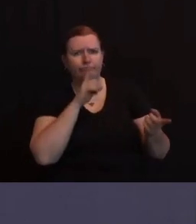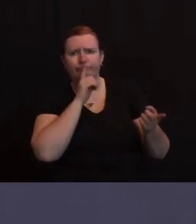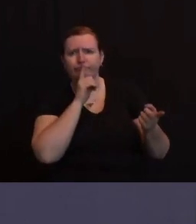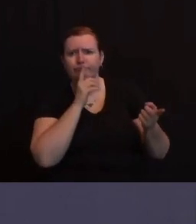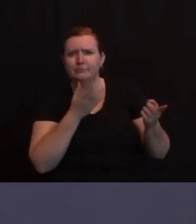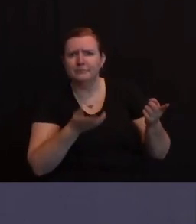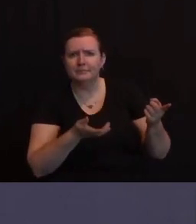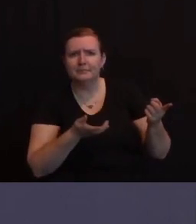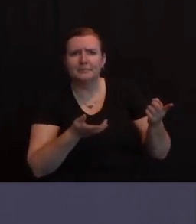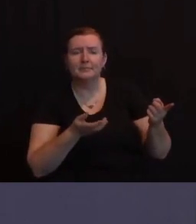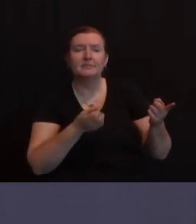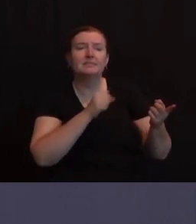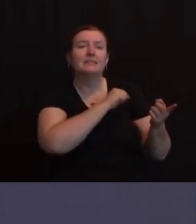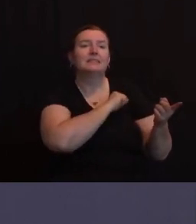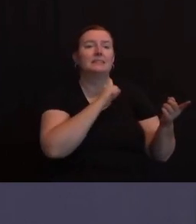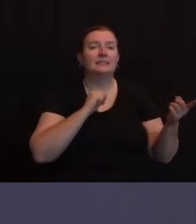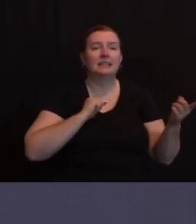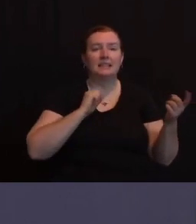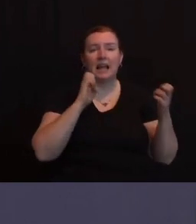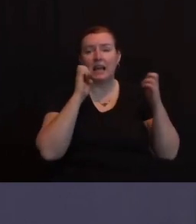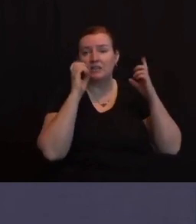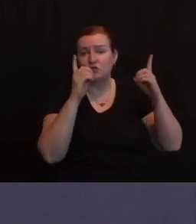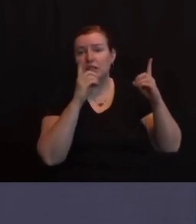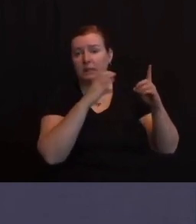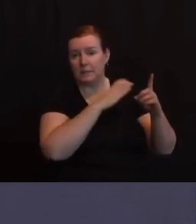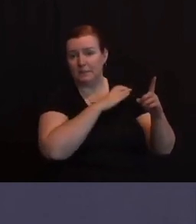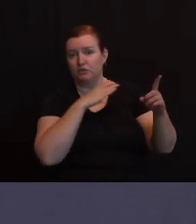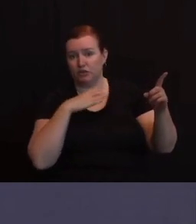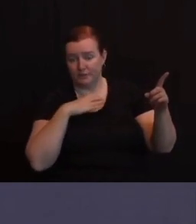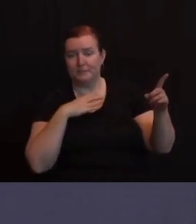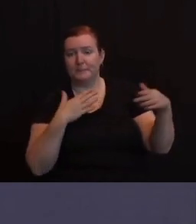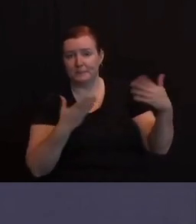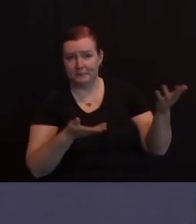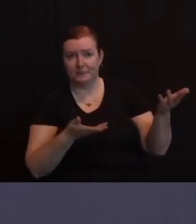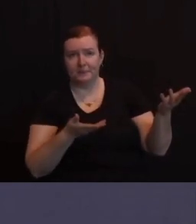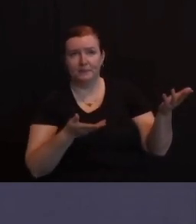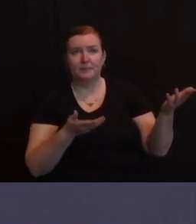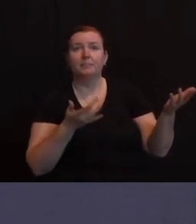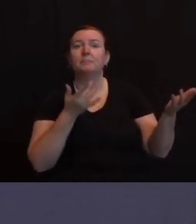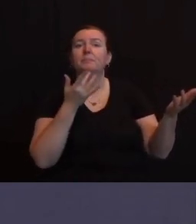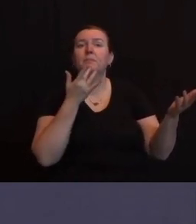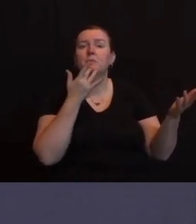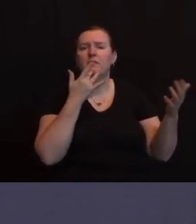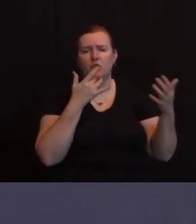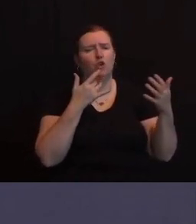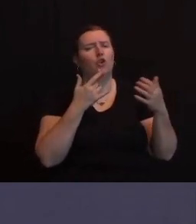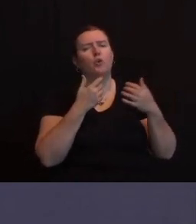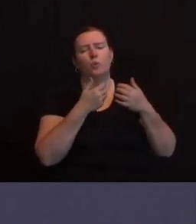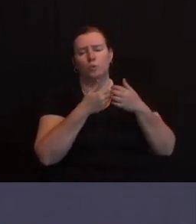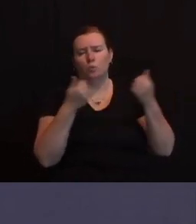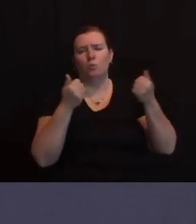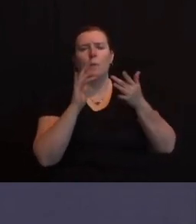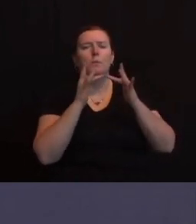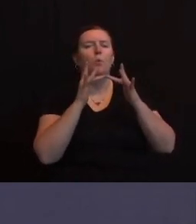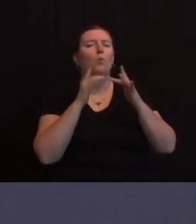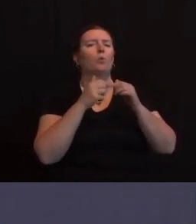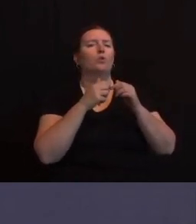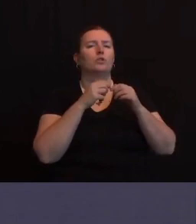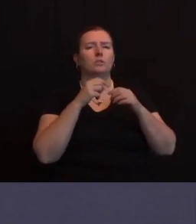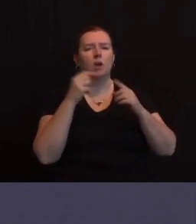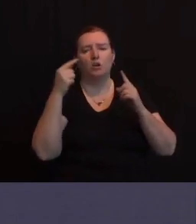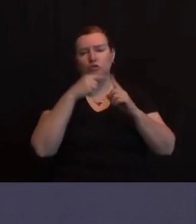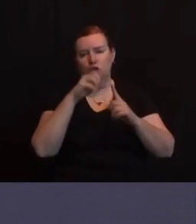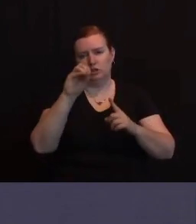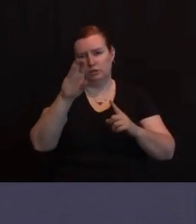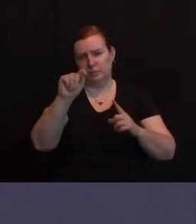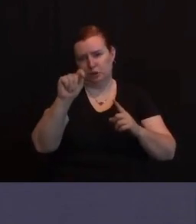plan is only to have remote virtual instruction until October 31st, with concerns only heightening among families and educators.